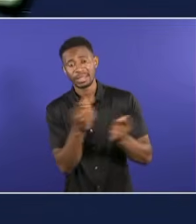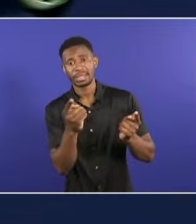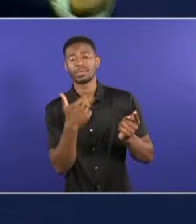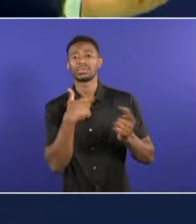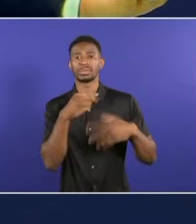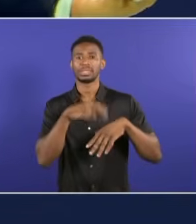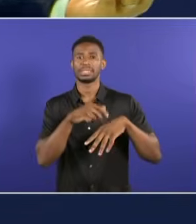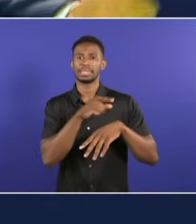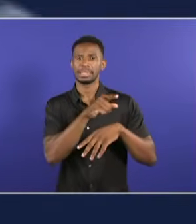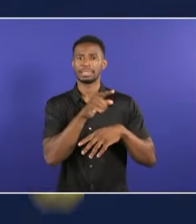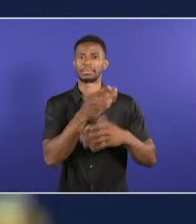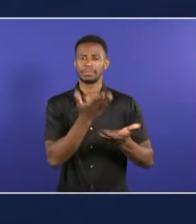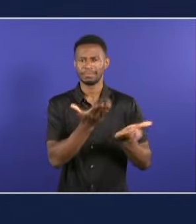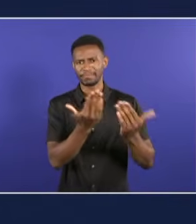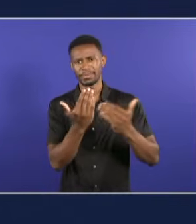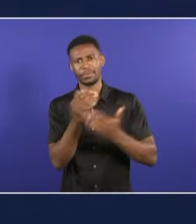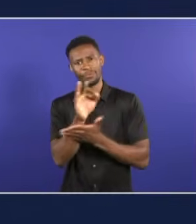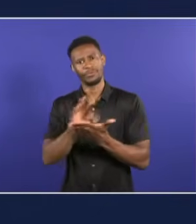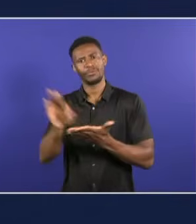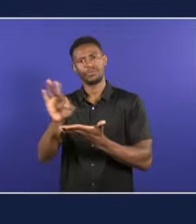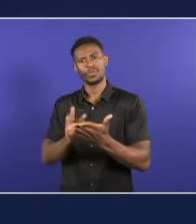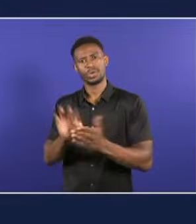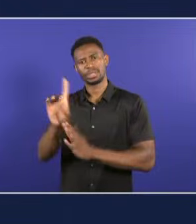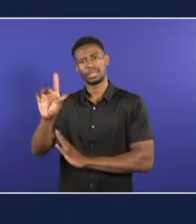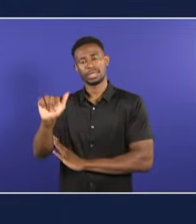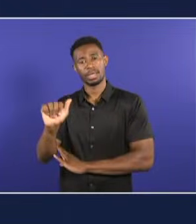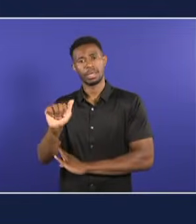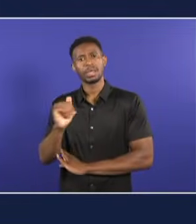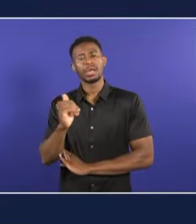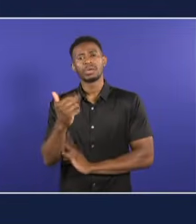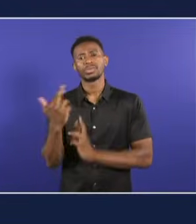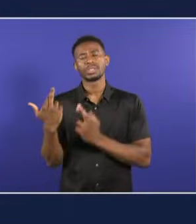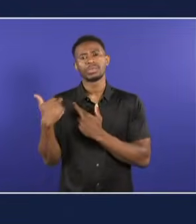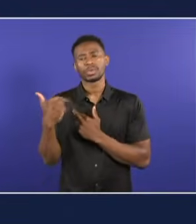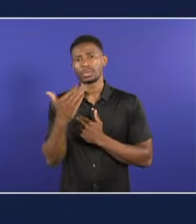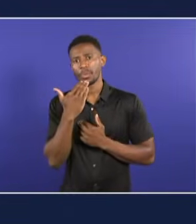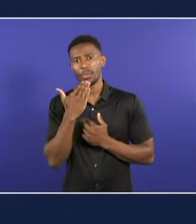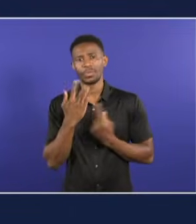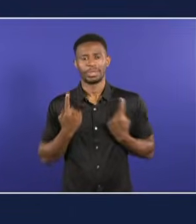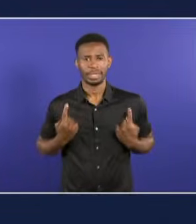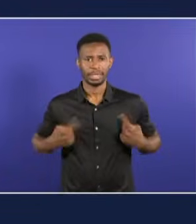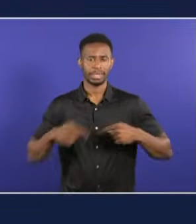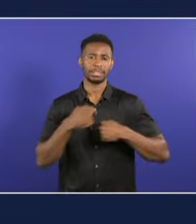that is our responsibility. We must start by listening more carefully.